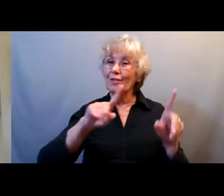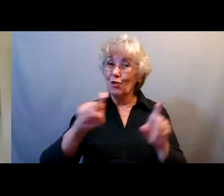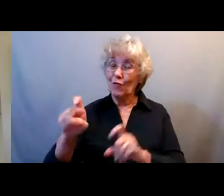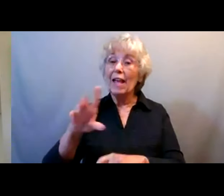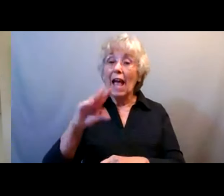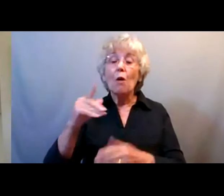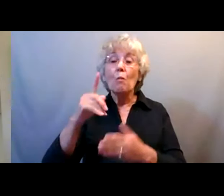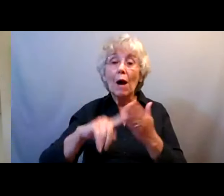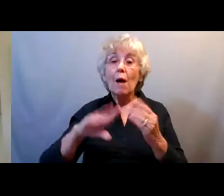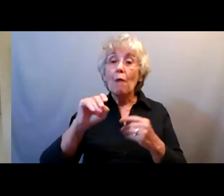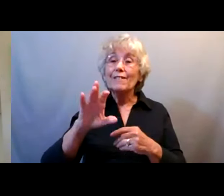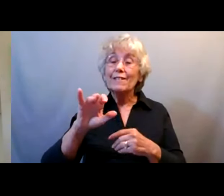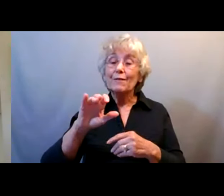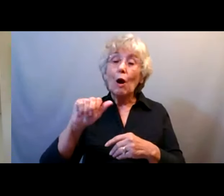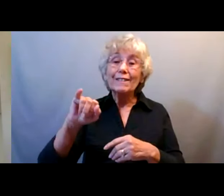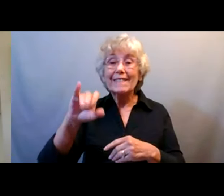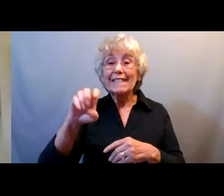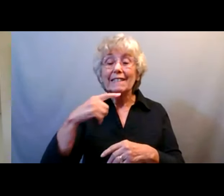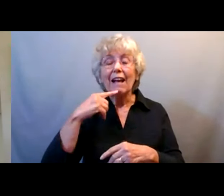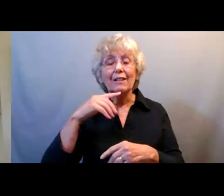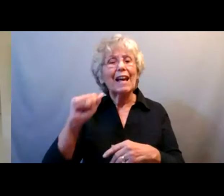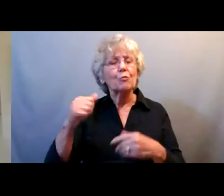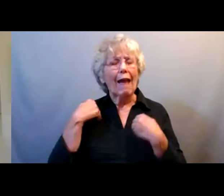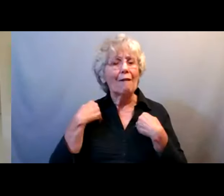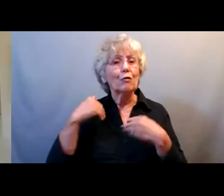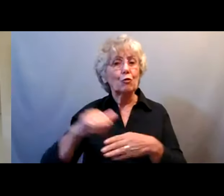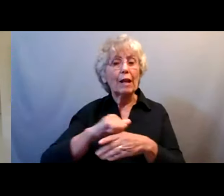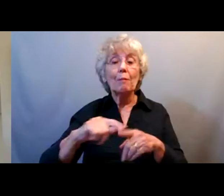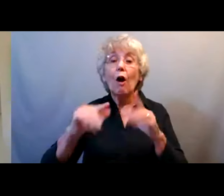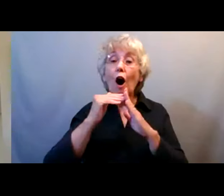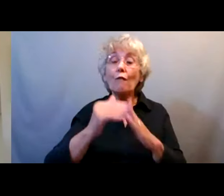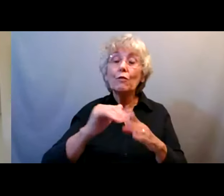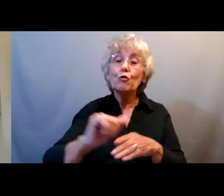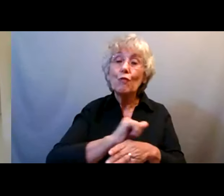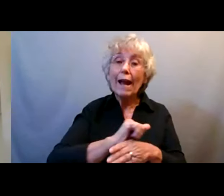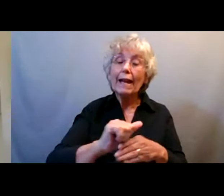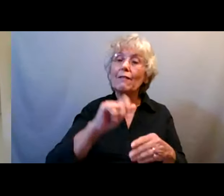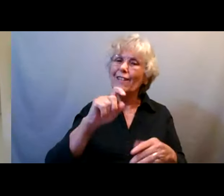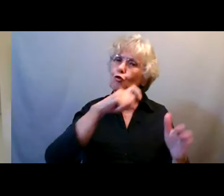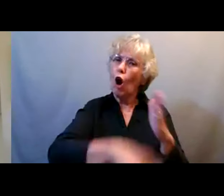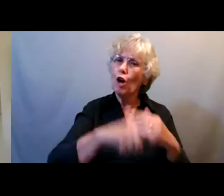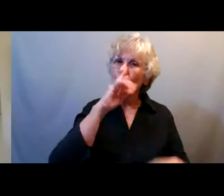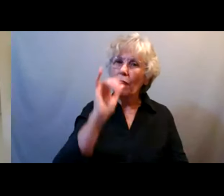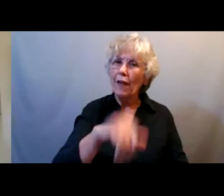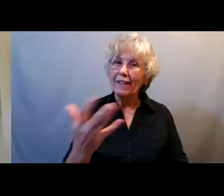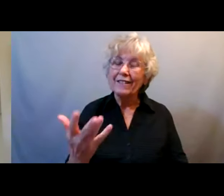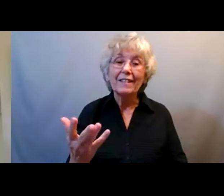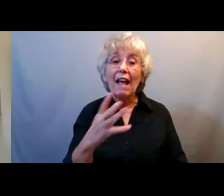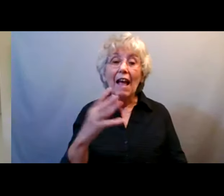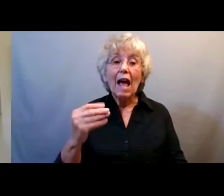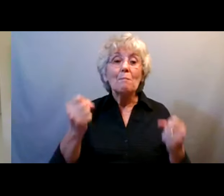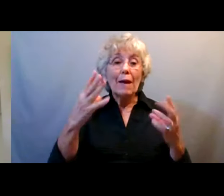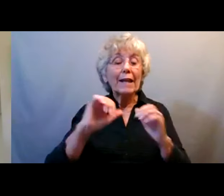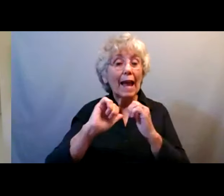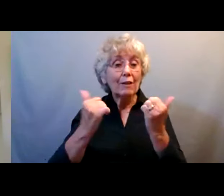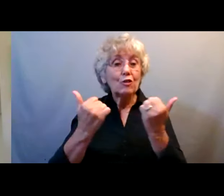Marcia said, there is training that's needed, but a lot of times the training is charged for. And many of the agencies